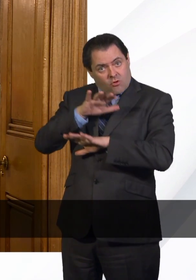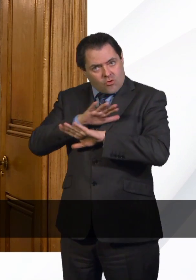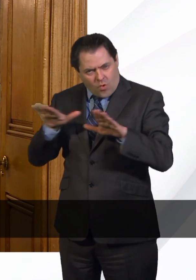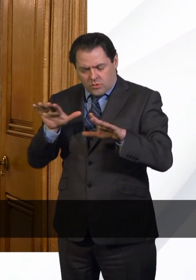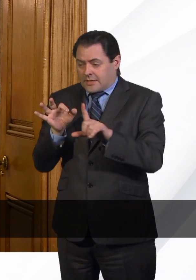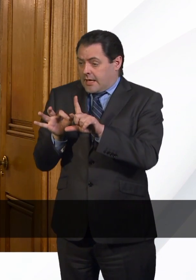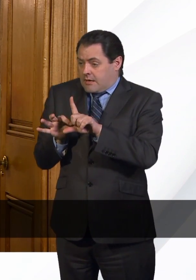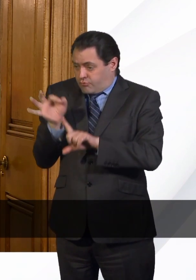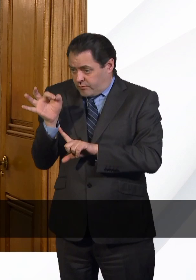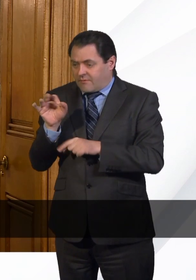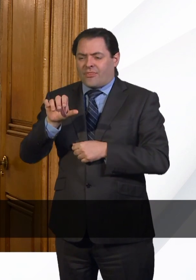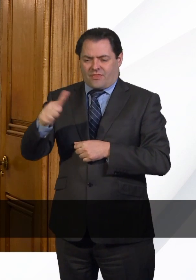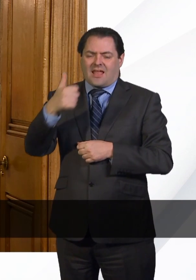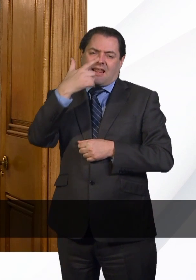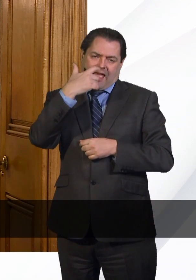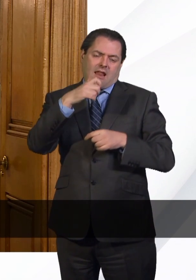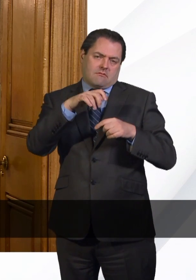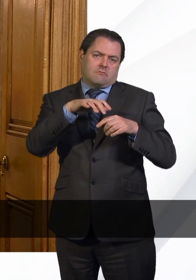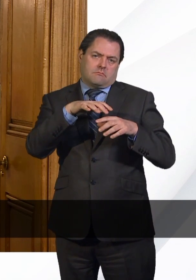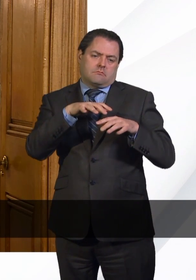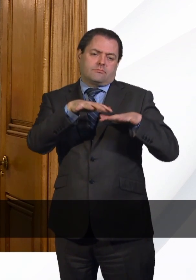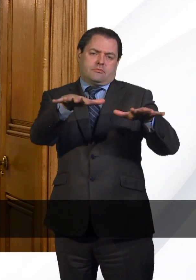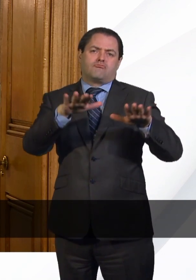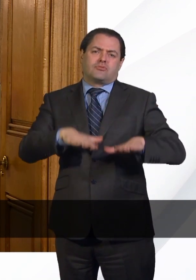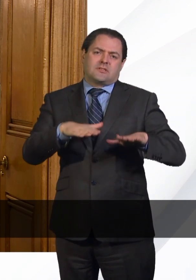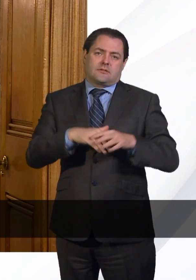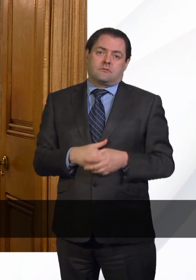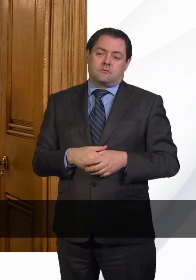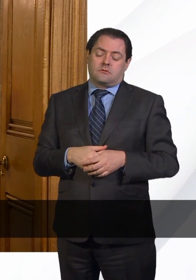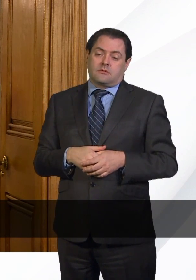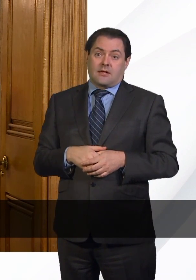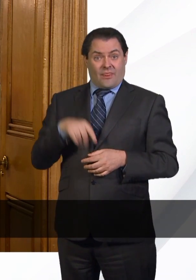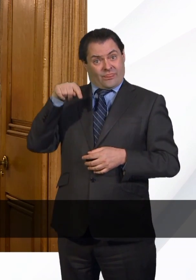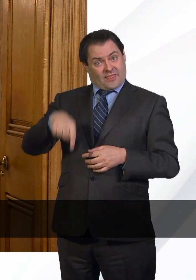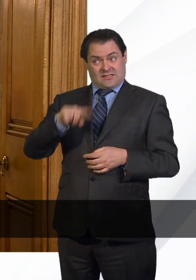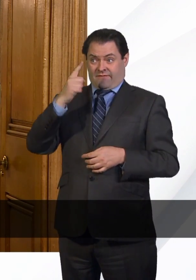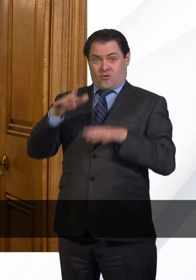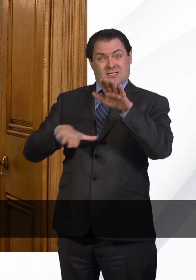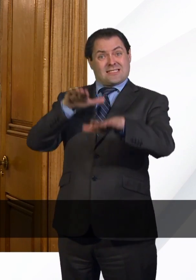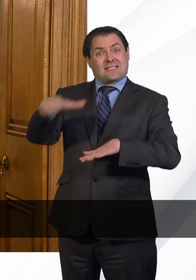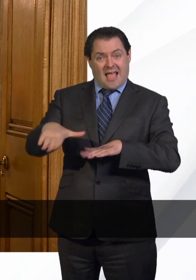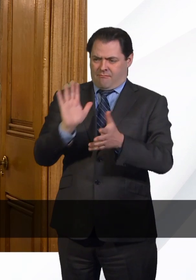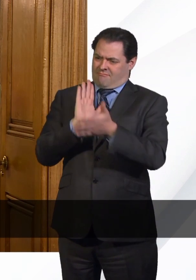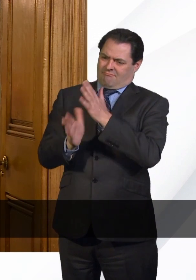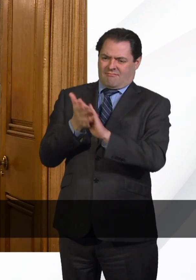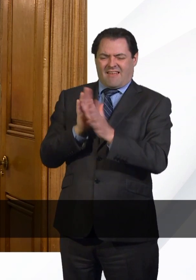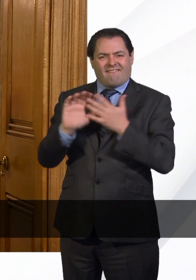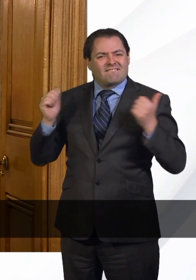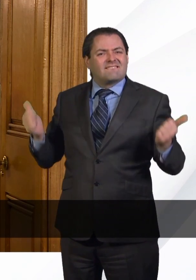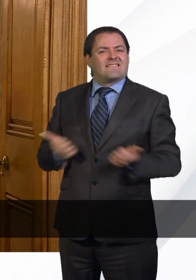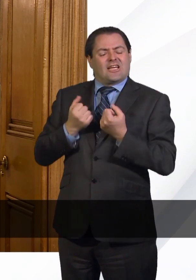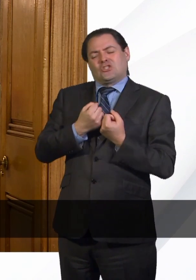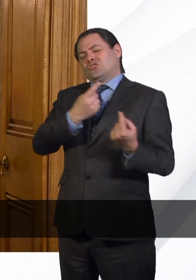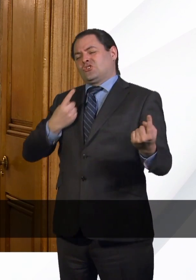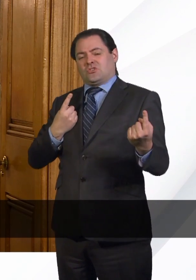does not mean the end of social distancing on the Isle of Wight or anywhere else for that matter. We will only change the